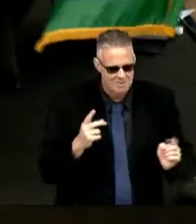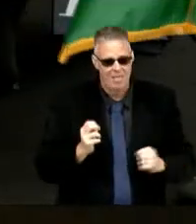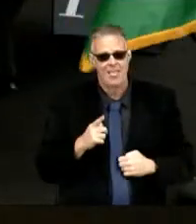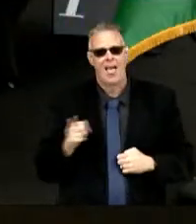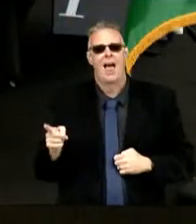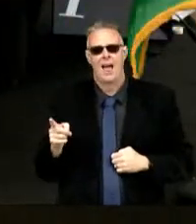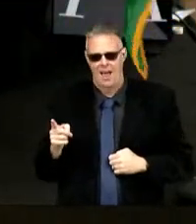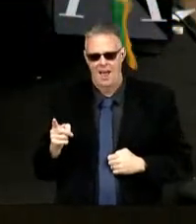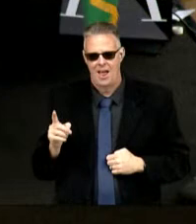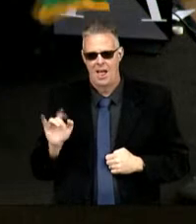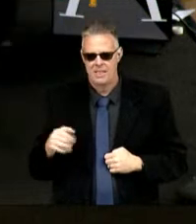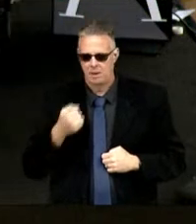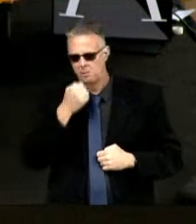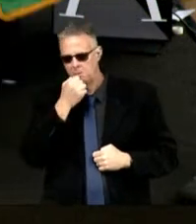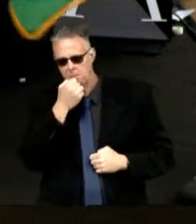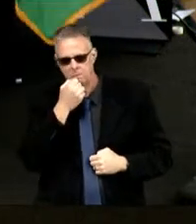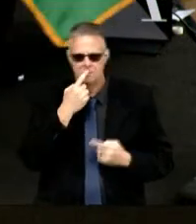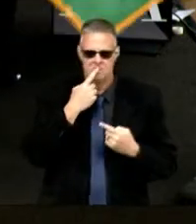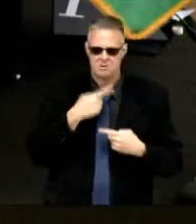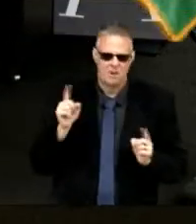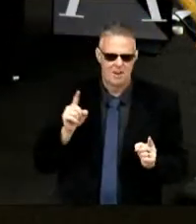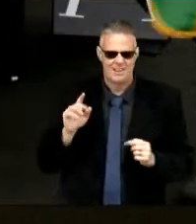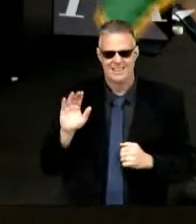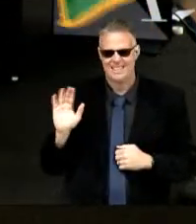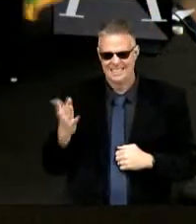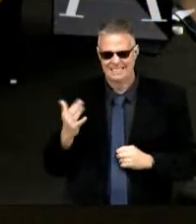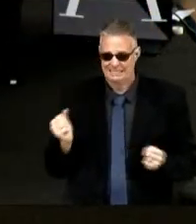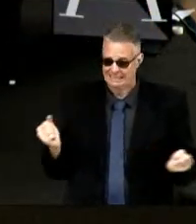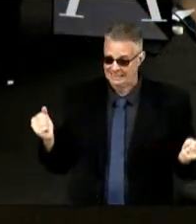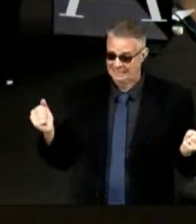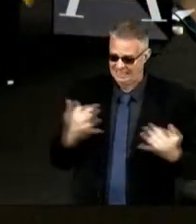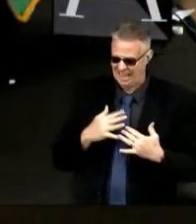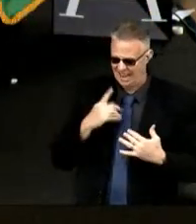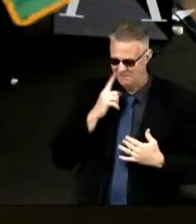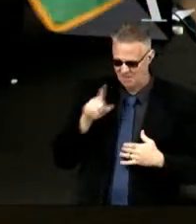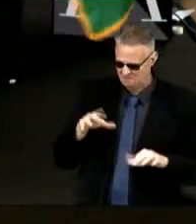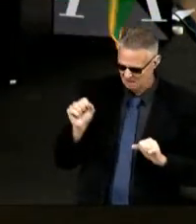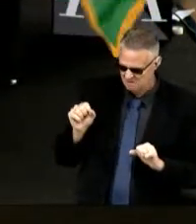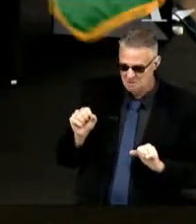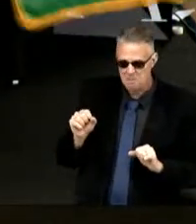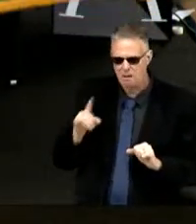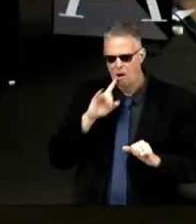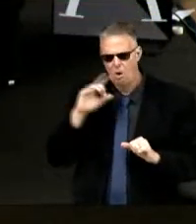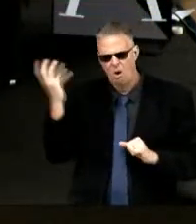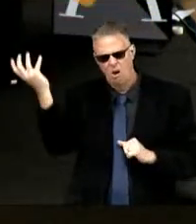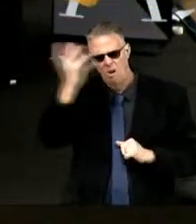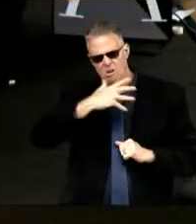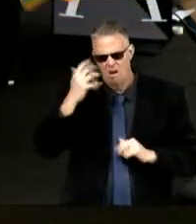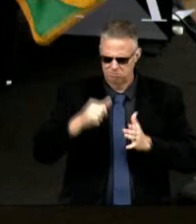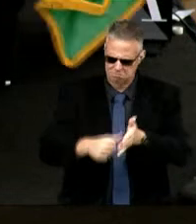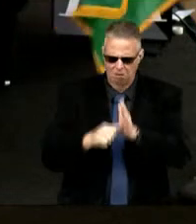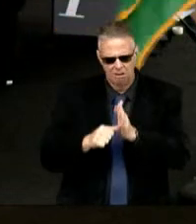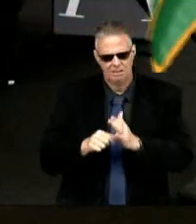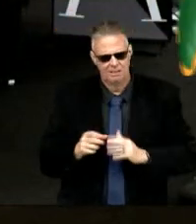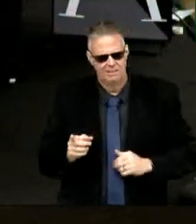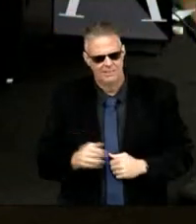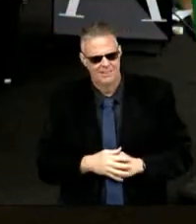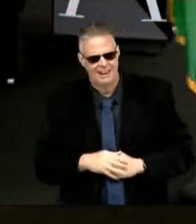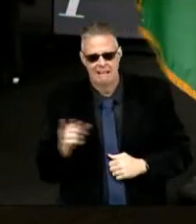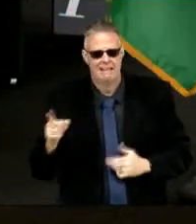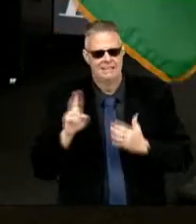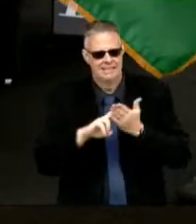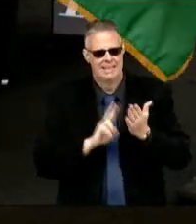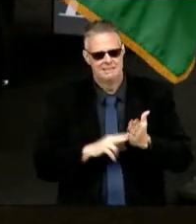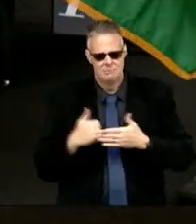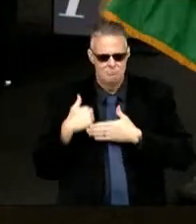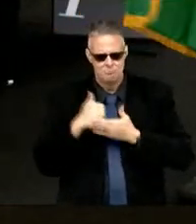announced them over the microphone, which apparently is a very scary thing to do. But wow, did they do a great job. They also signed up to